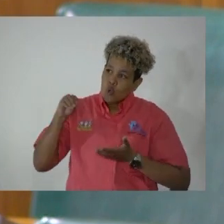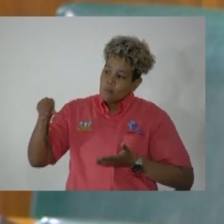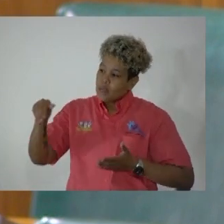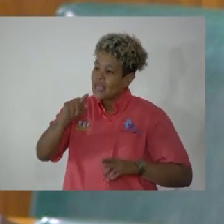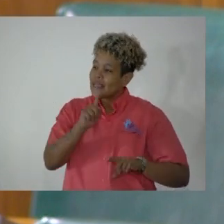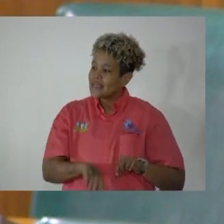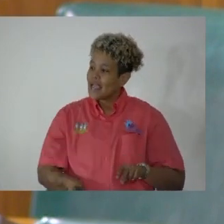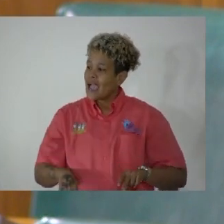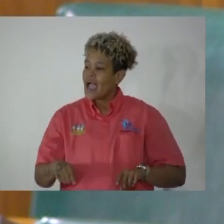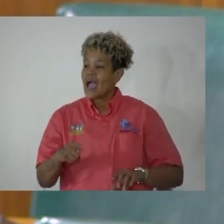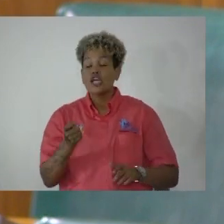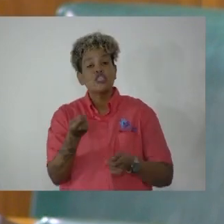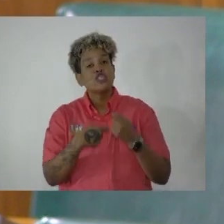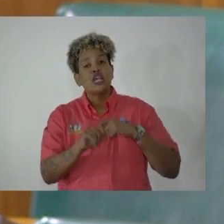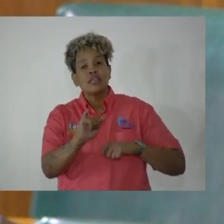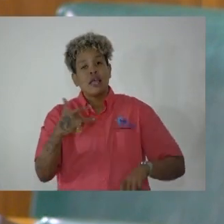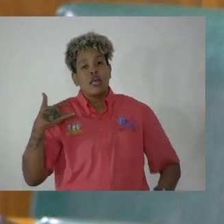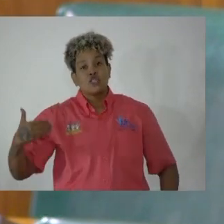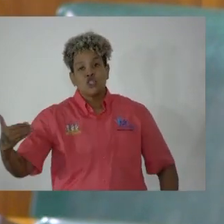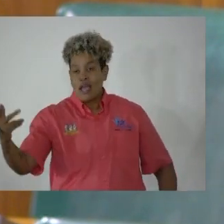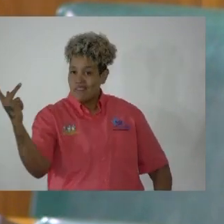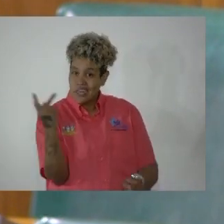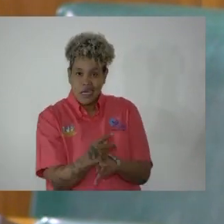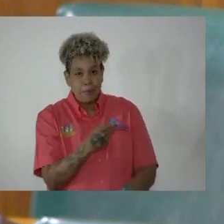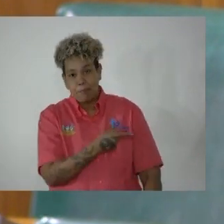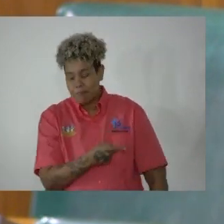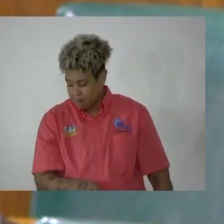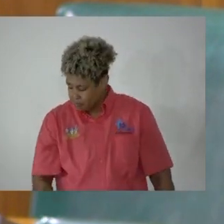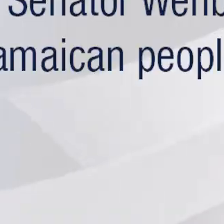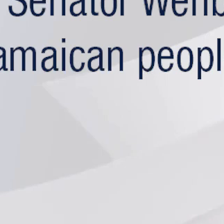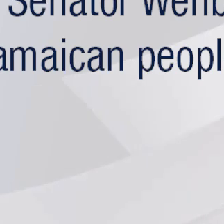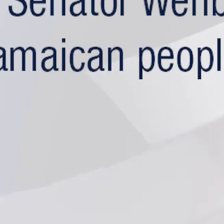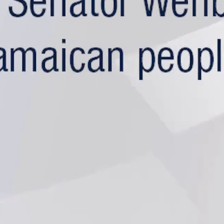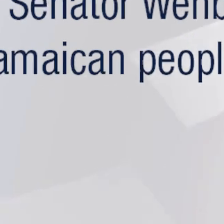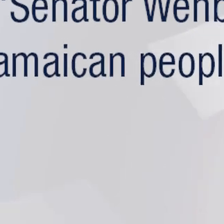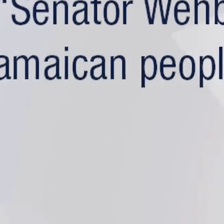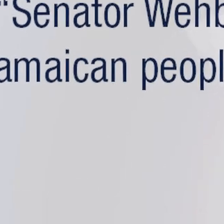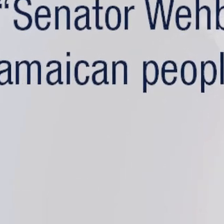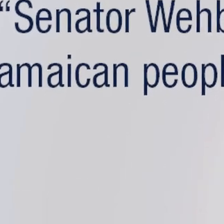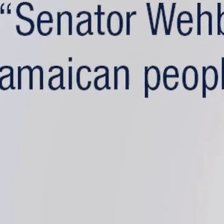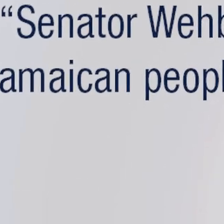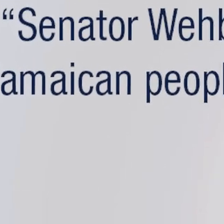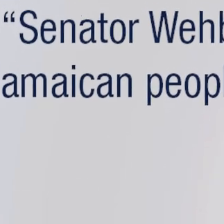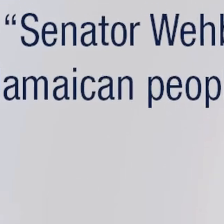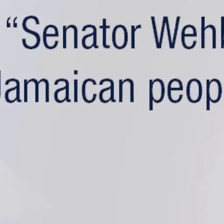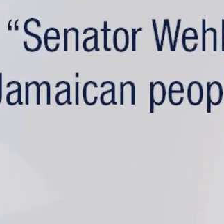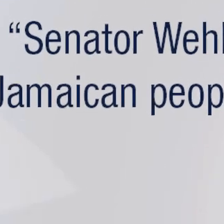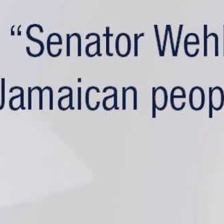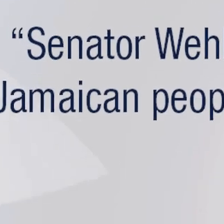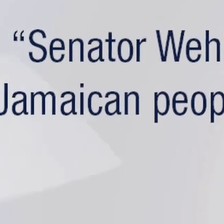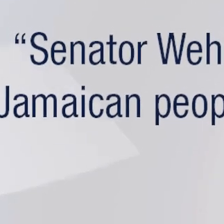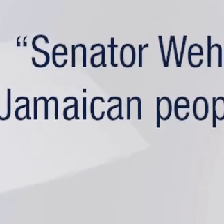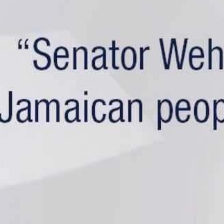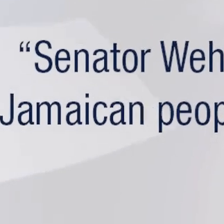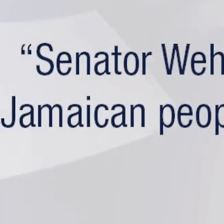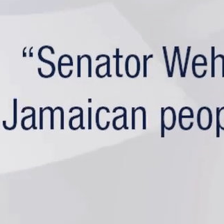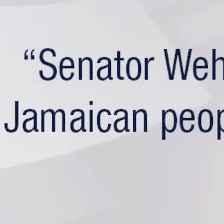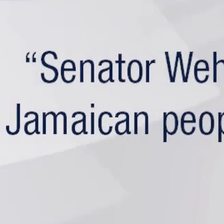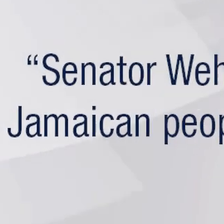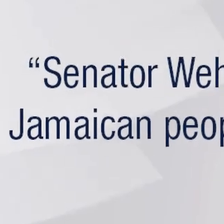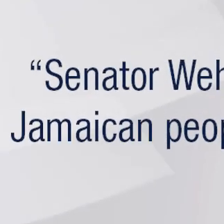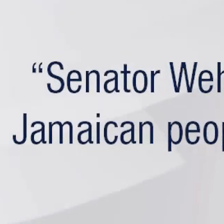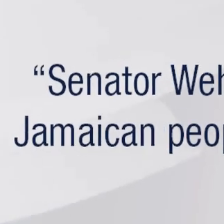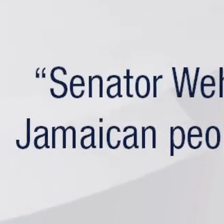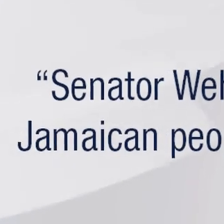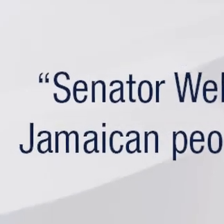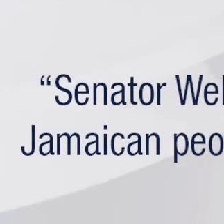Mr. Webby for his contribution and wishes him a speedy recovery. According to the Prime Minister, Mr. Webby has been a